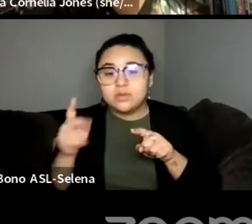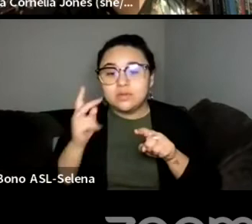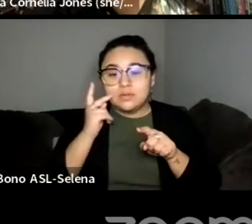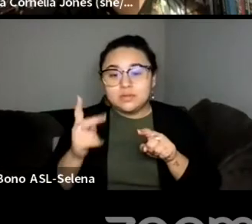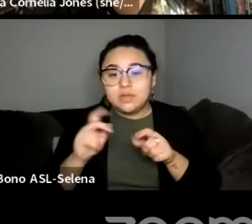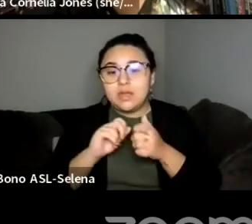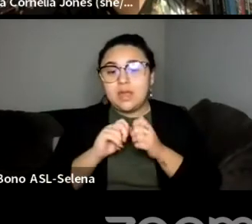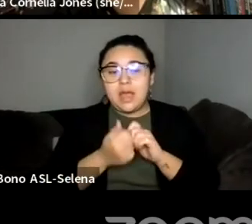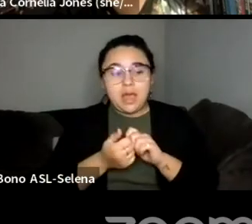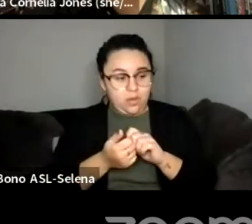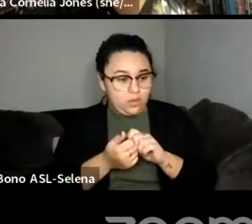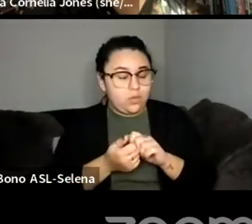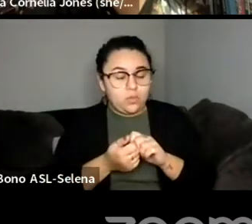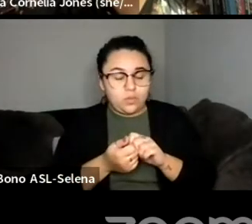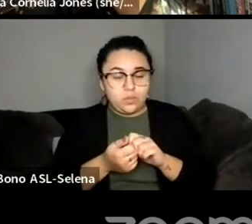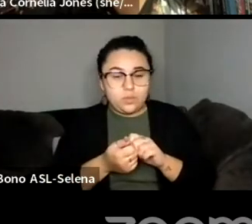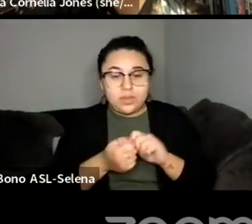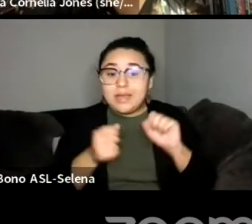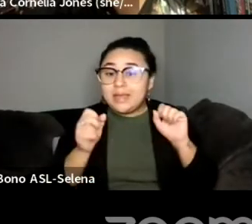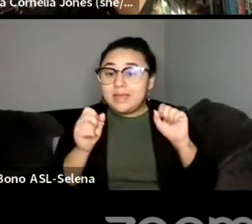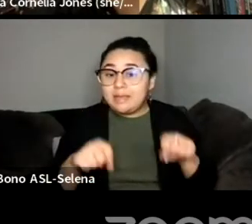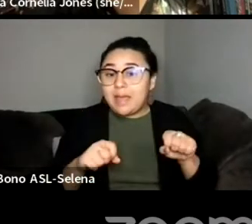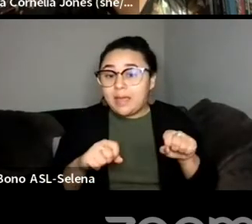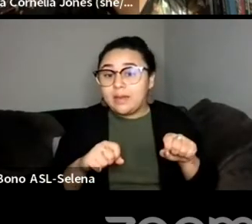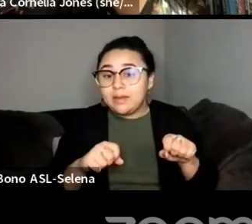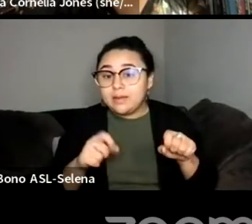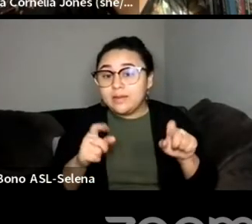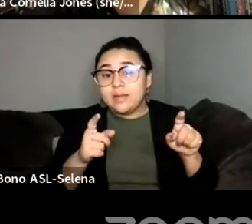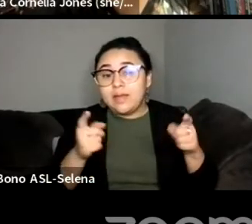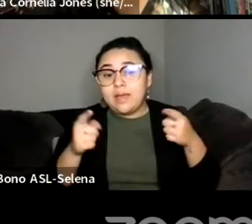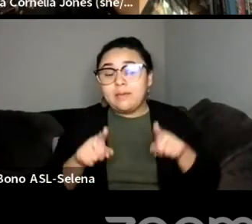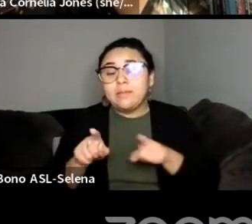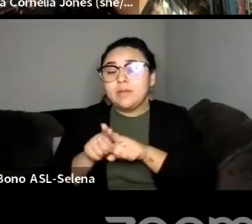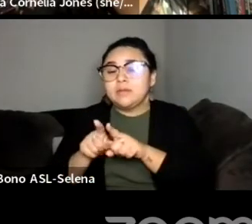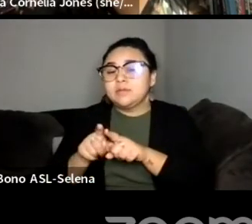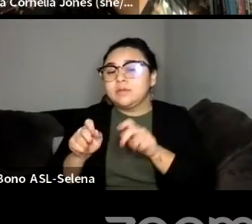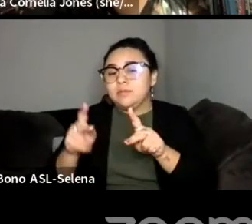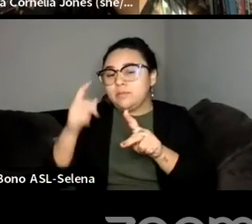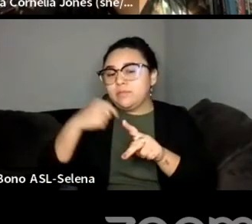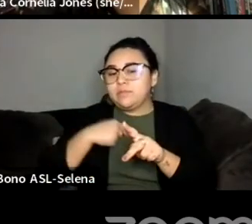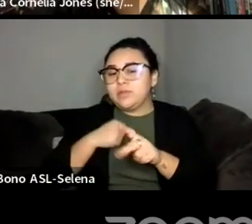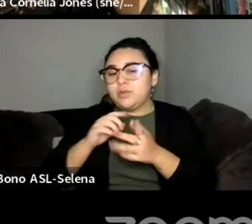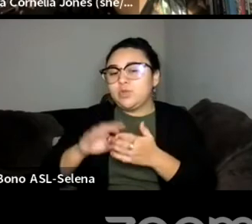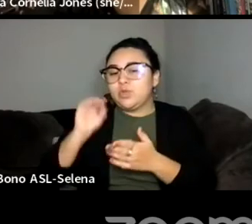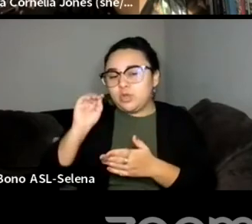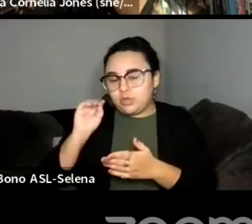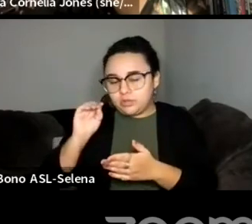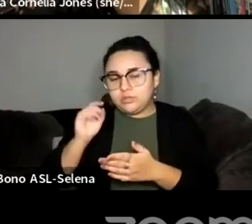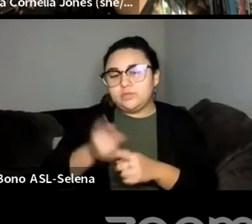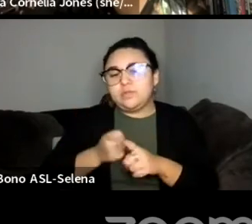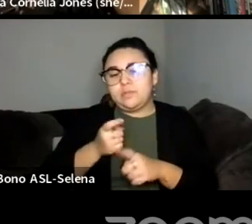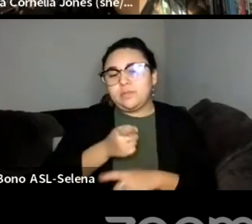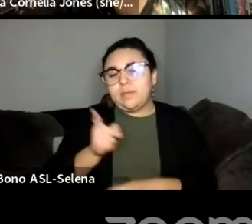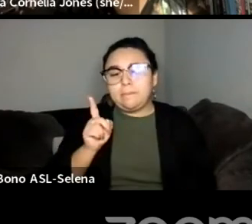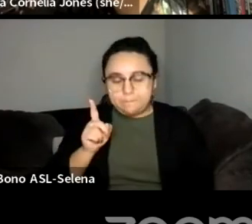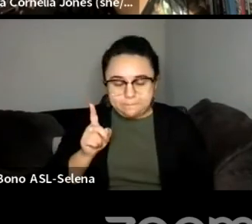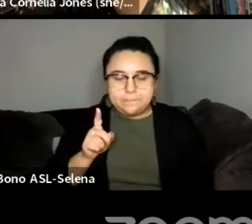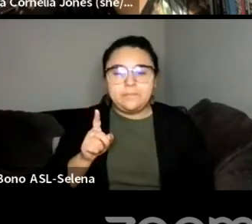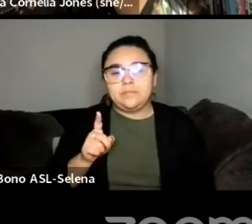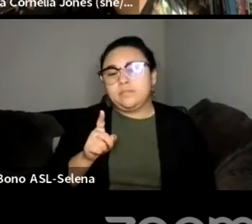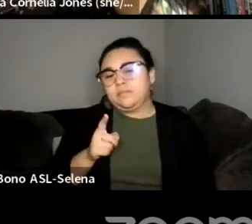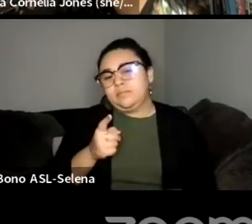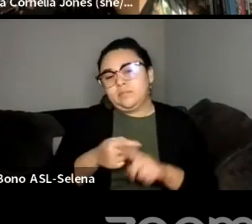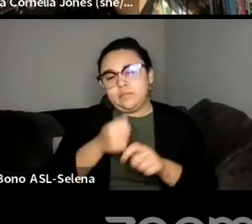it can happen, but also a chance for me to be able to learn from everybody and to